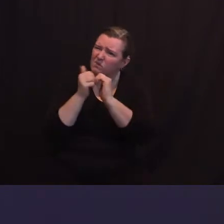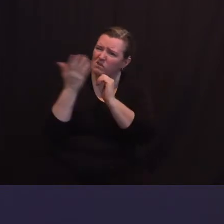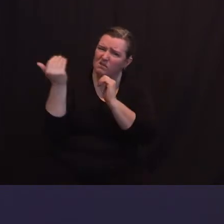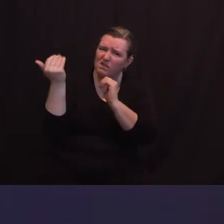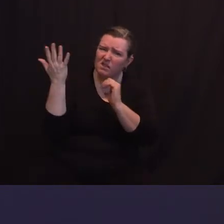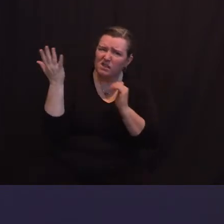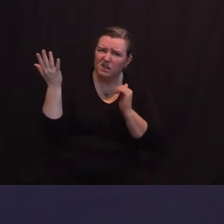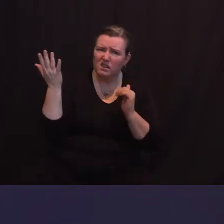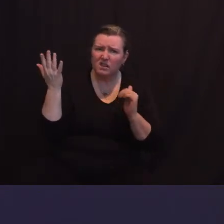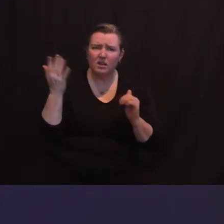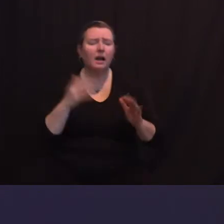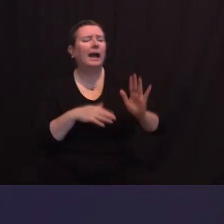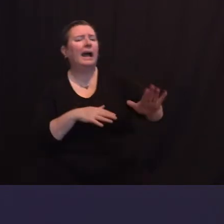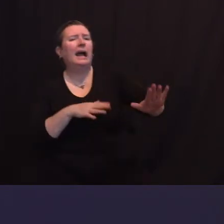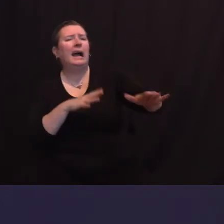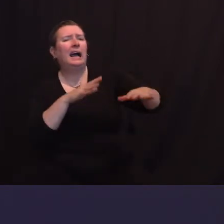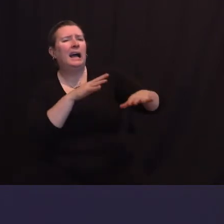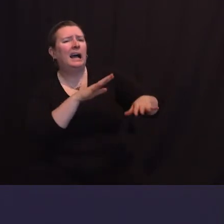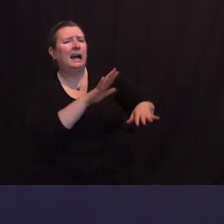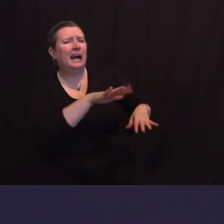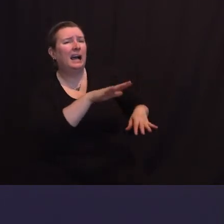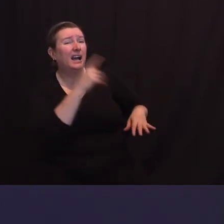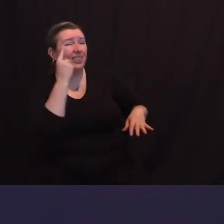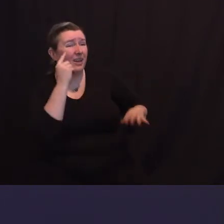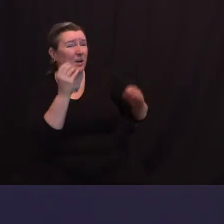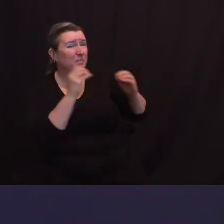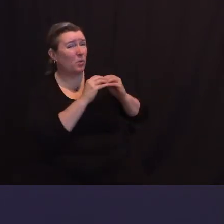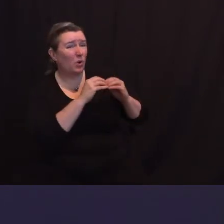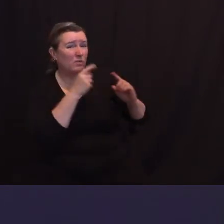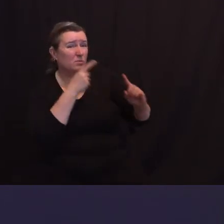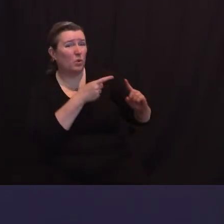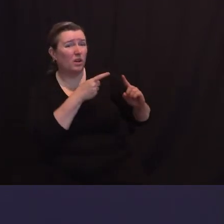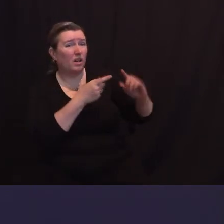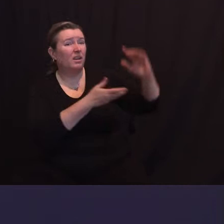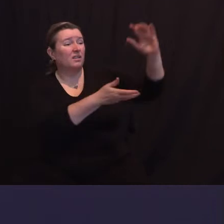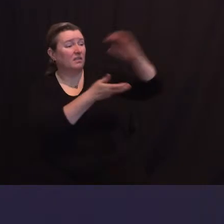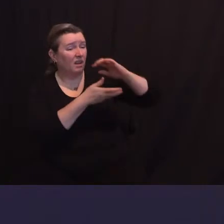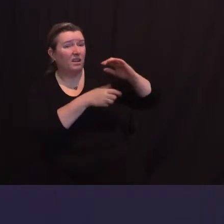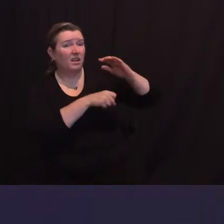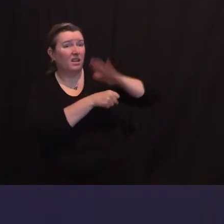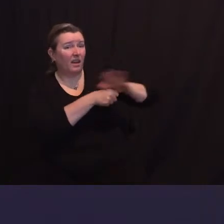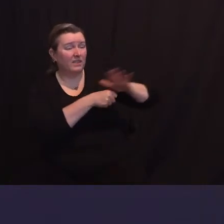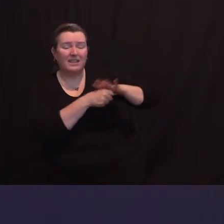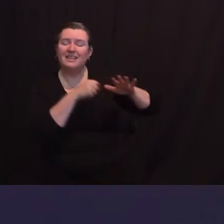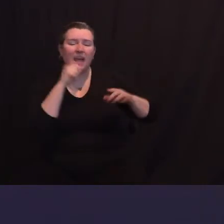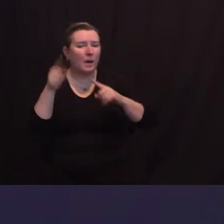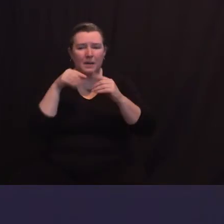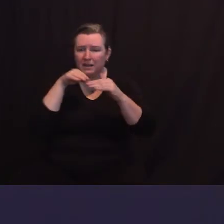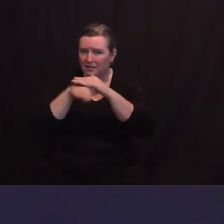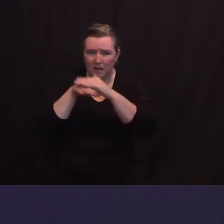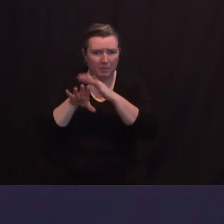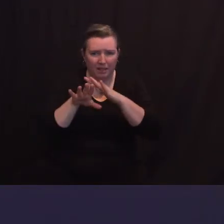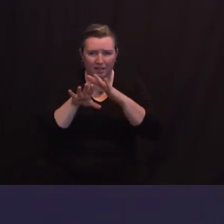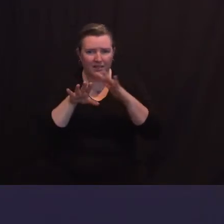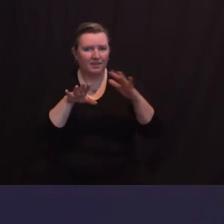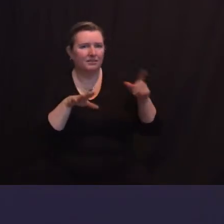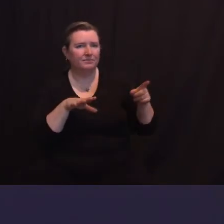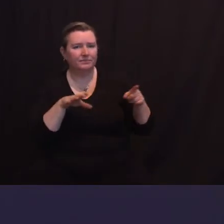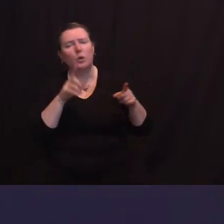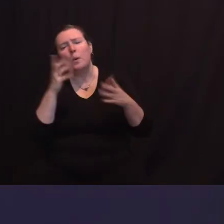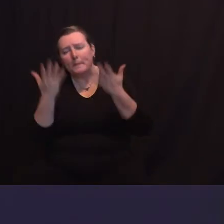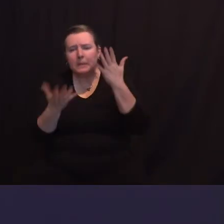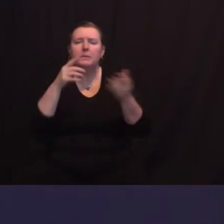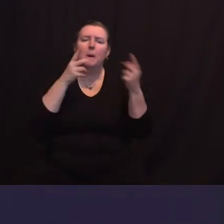than access, but it's both. Okay. Go ahead. Also, can you talk about how the state is helping those